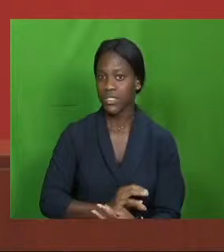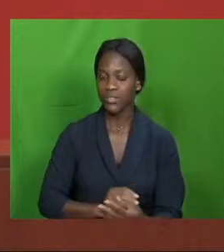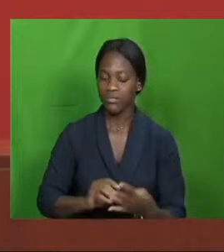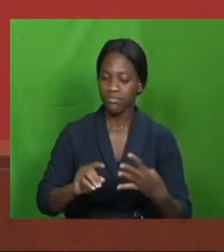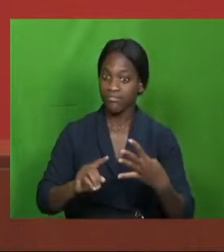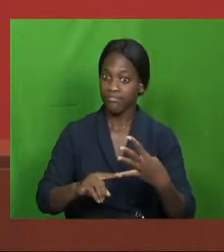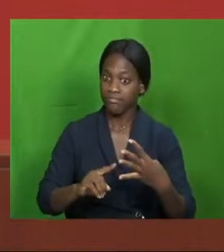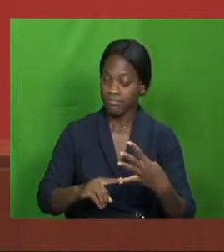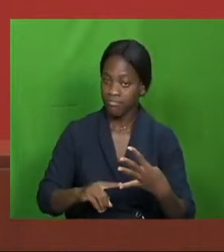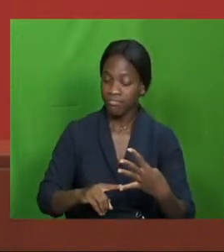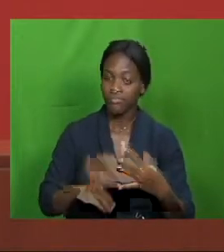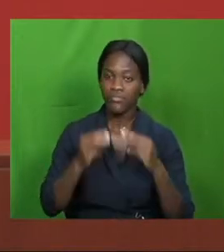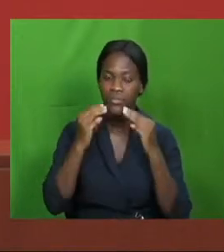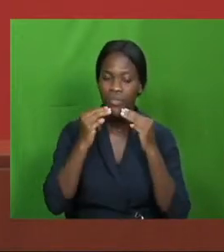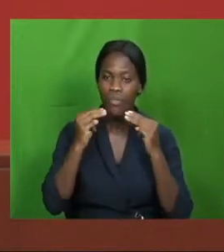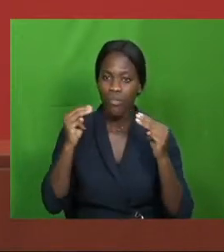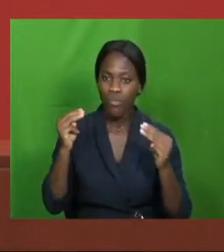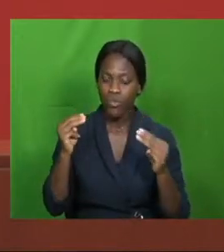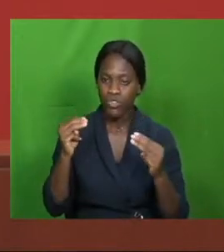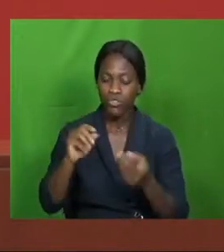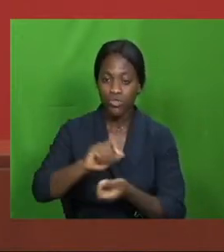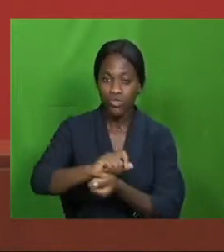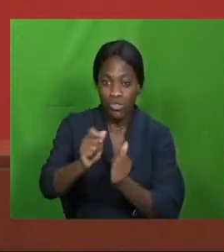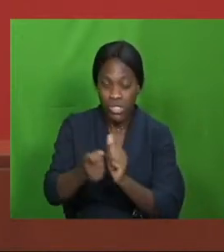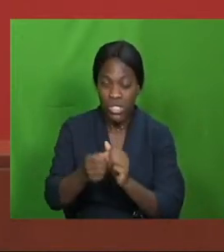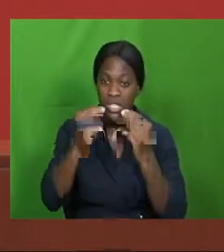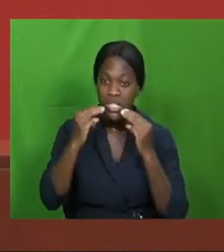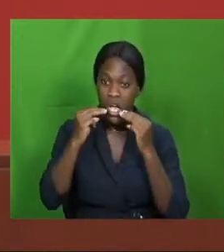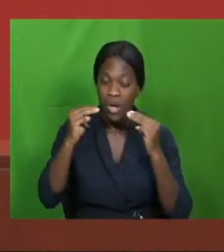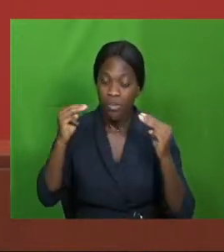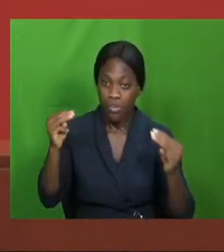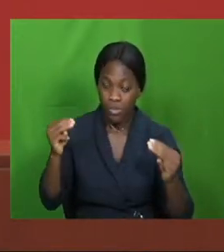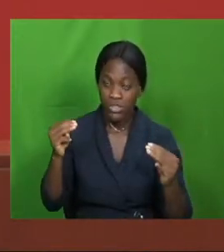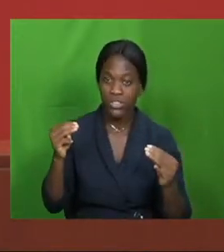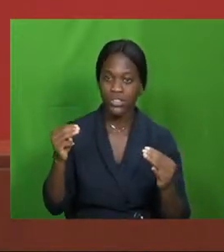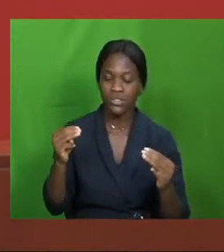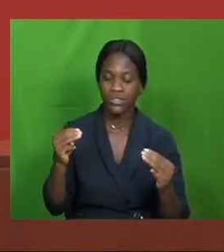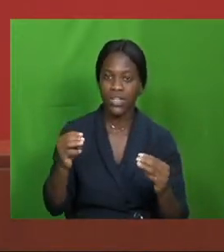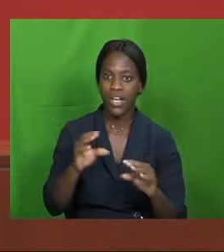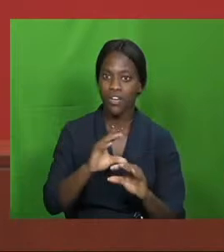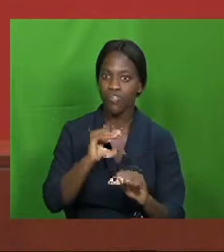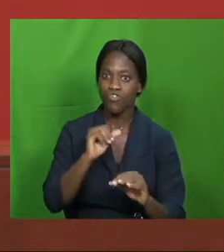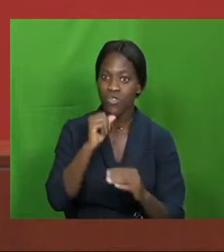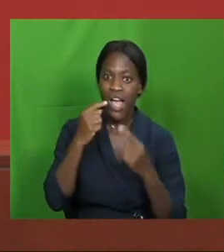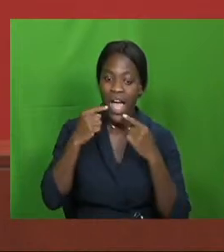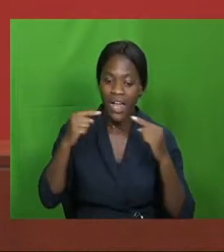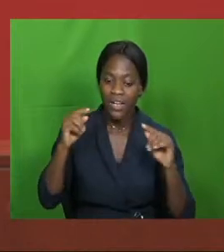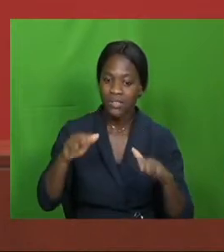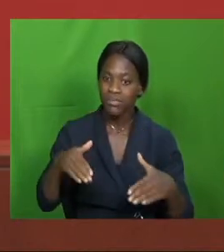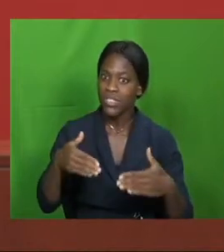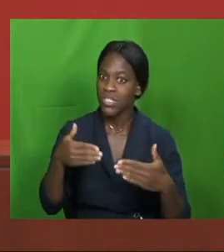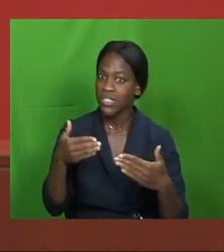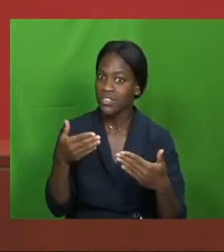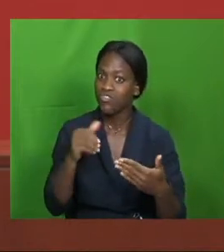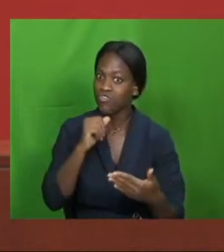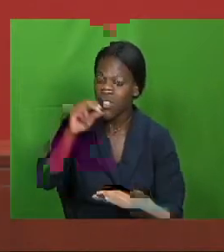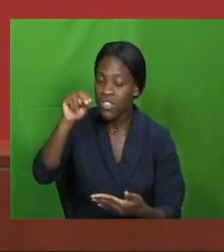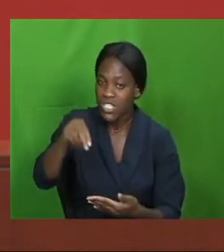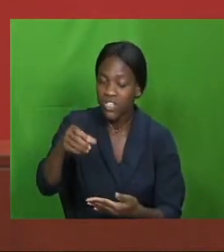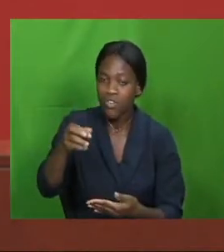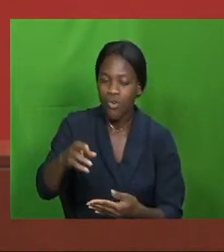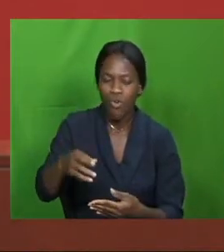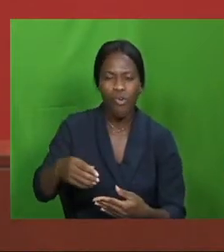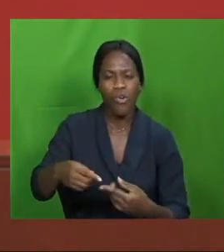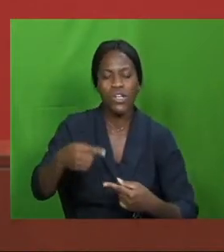D, a motion to amend a motion of which no notice is required or which is debated 24